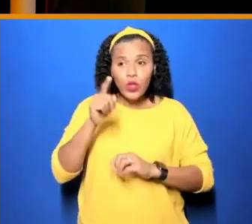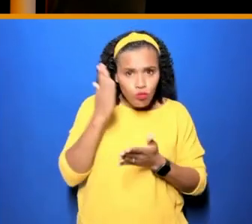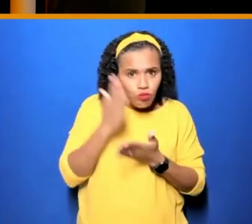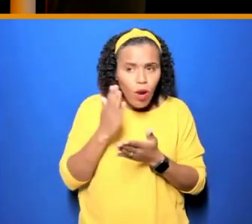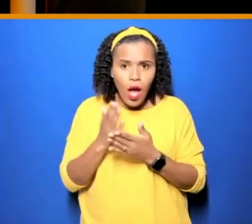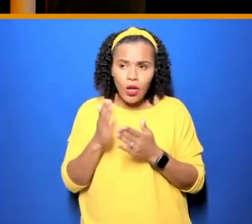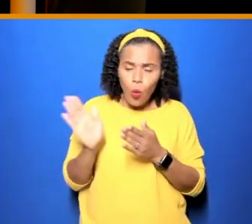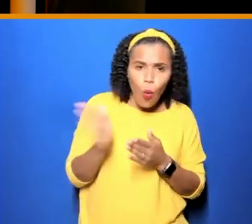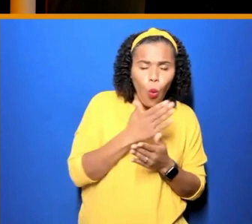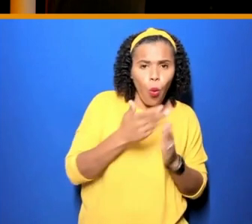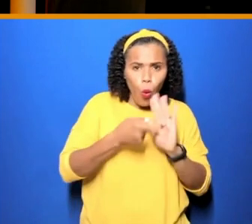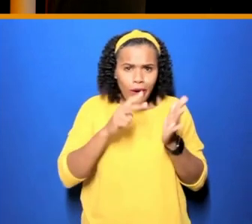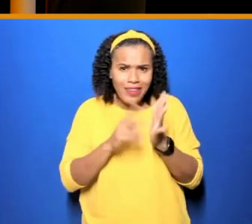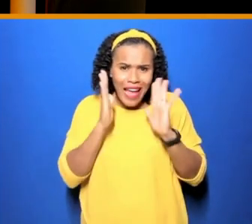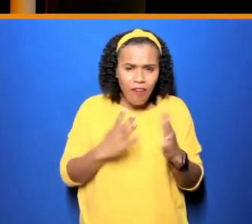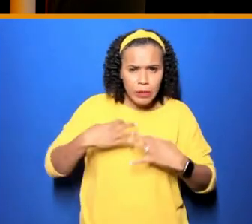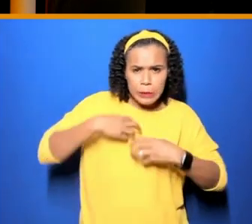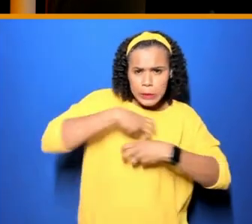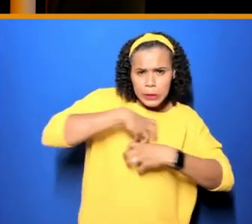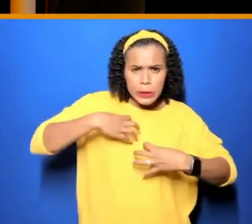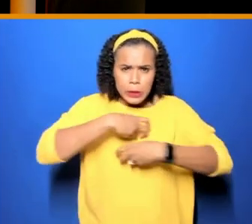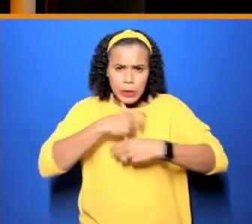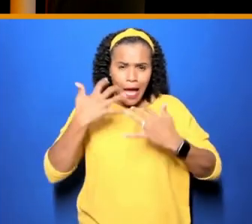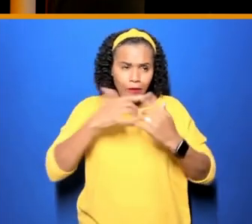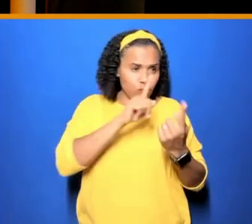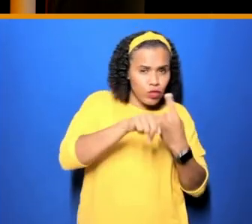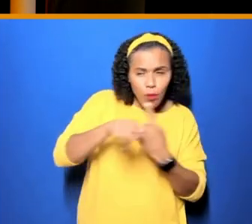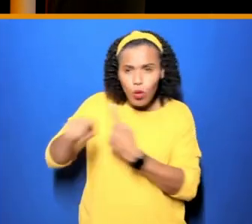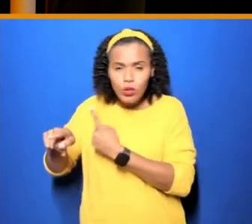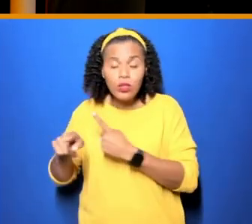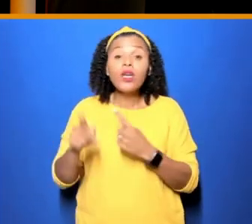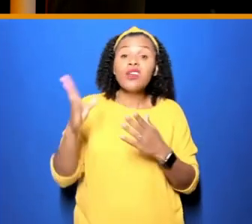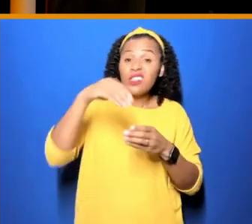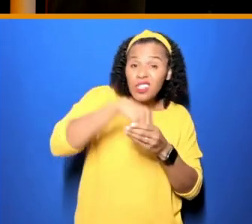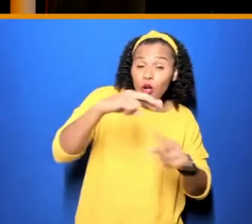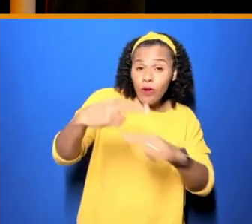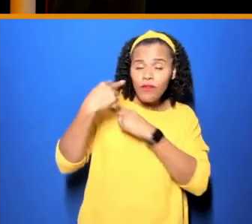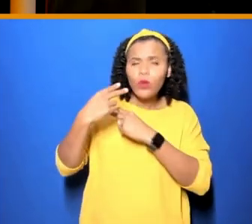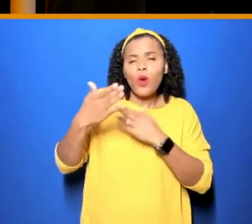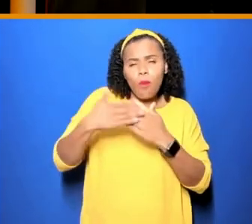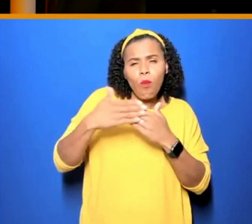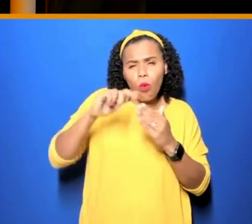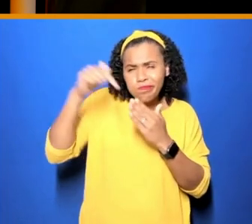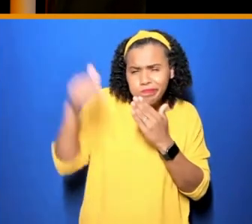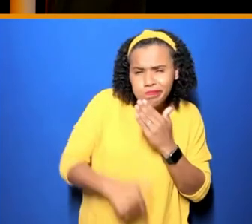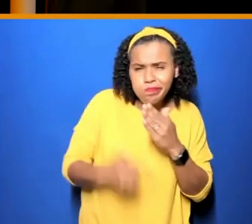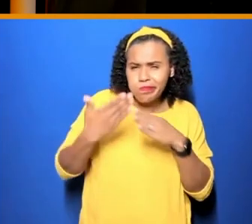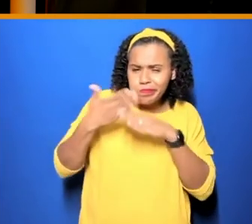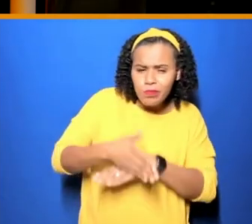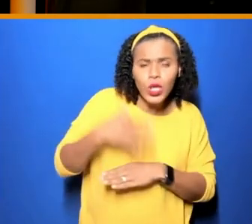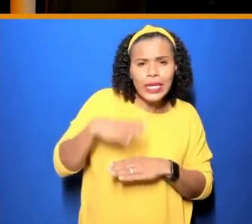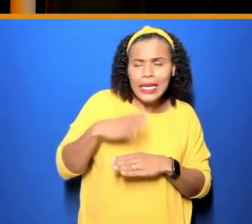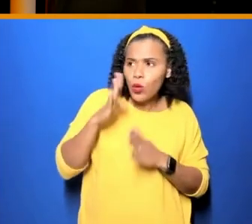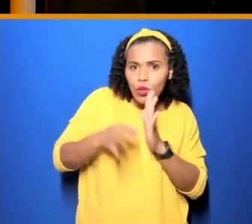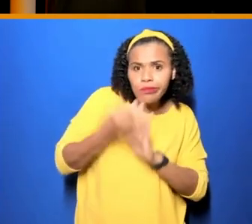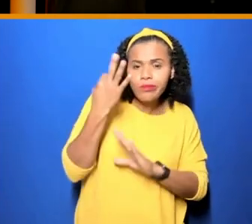to be adaptive and responsive. And as part of the review, we've got further work to do. We're looking at better ways to support communication